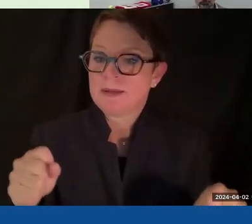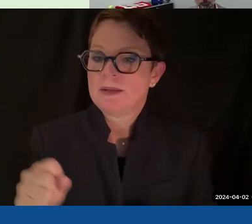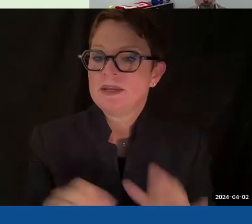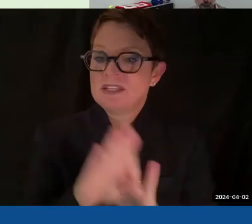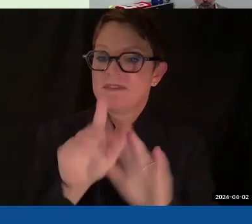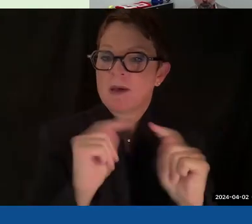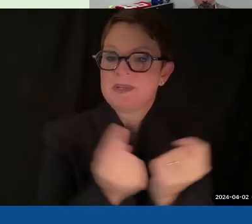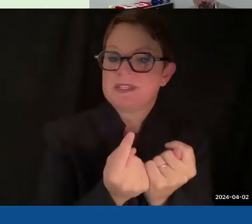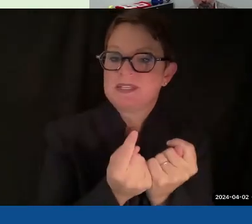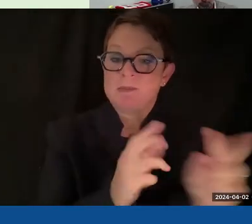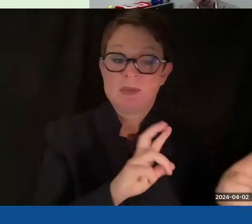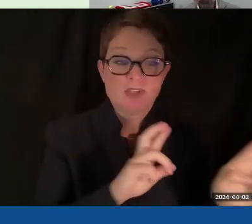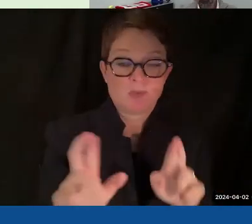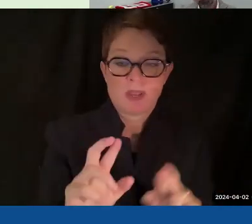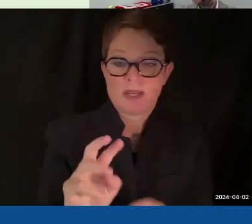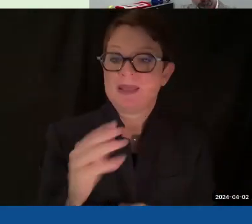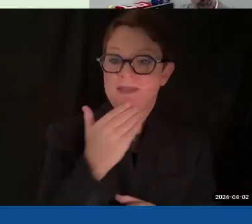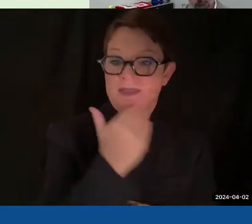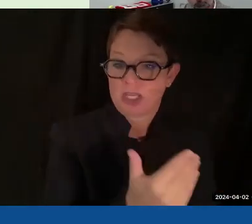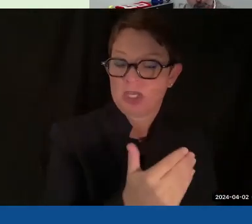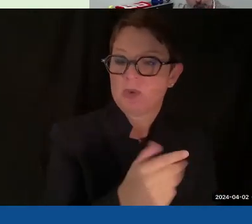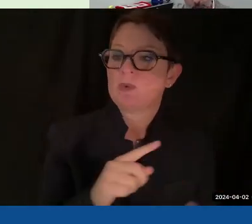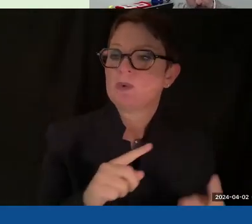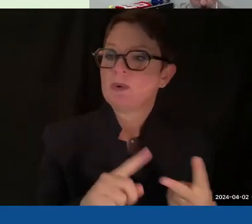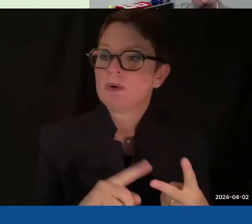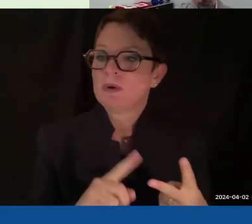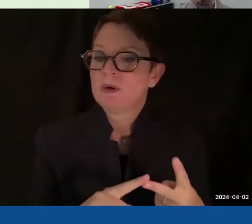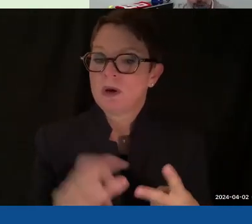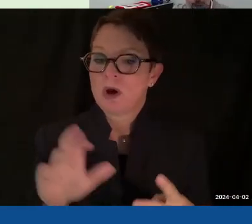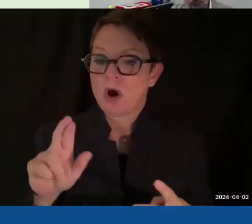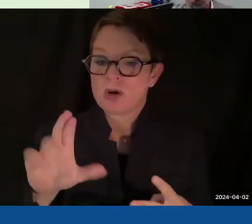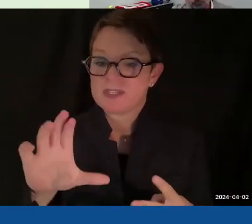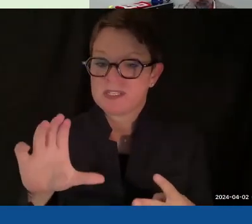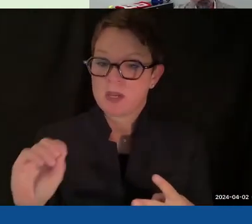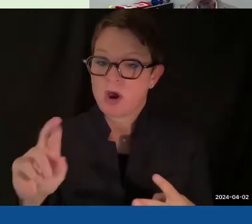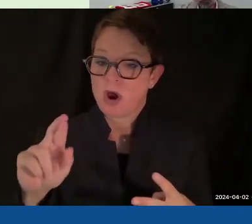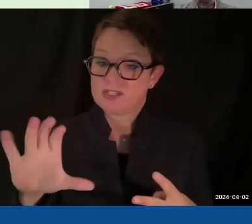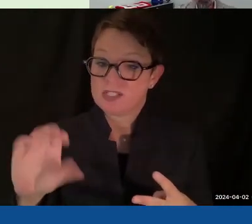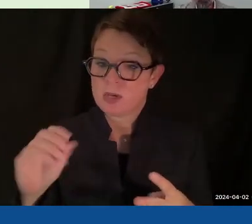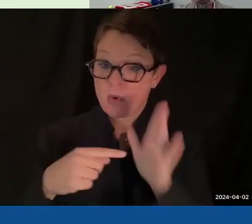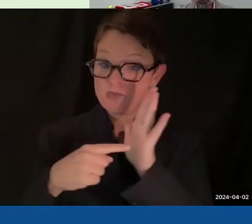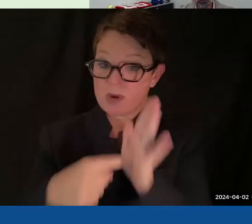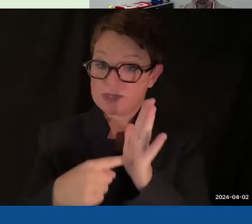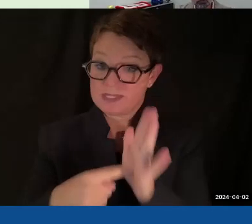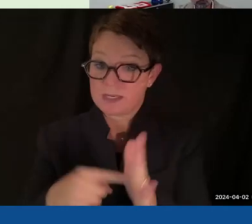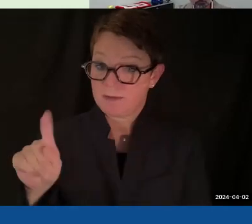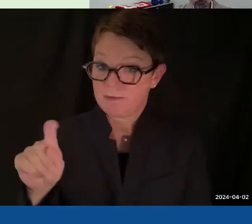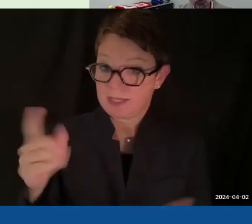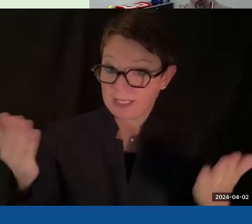Development team is prepared, Mr. Johnson. All right, thank you. The RCO representative,